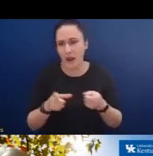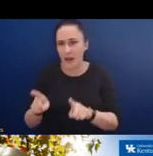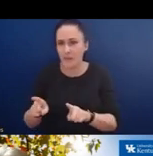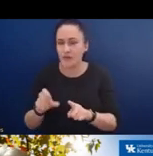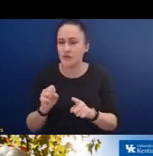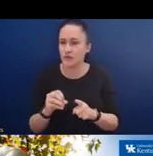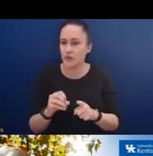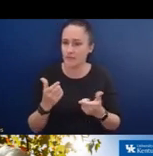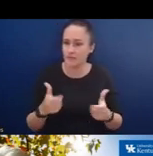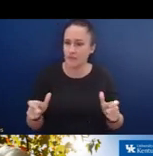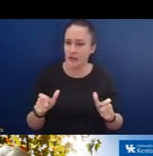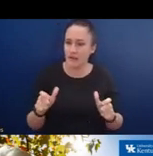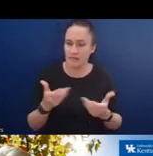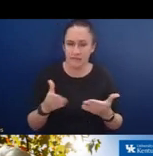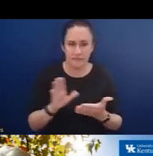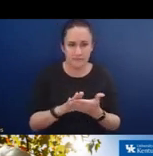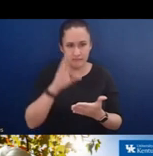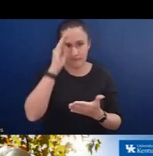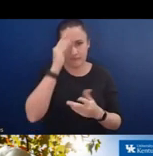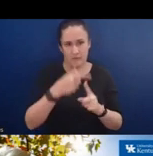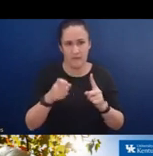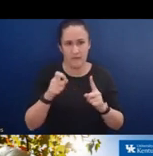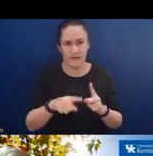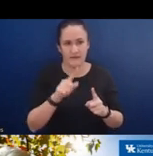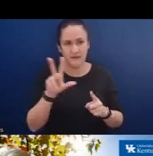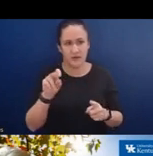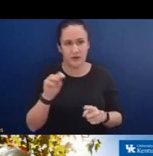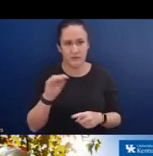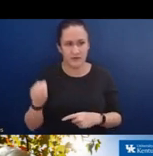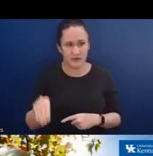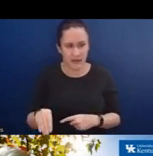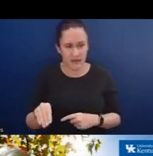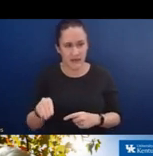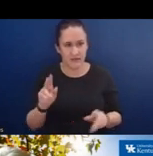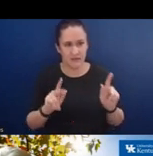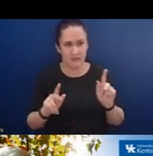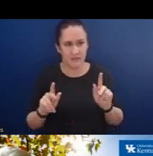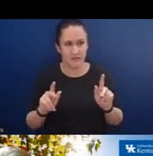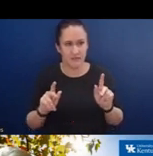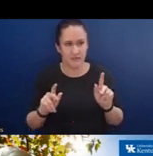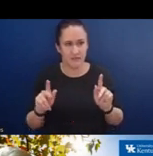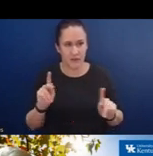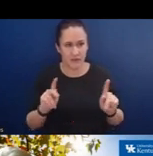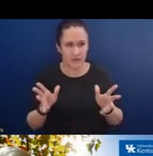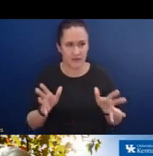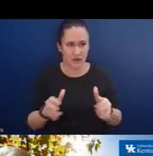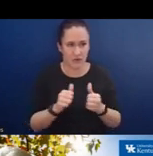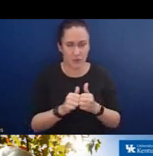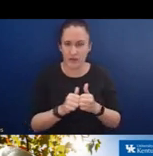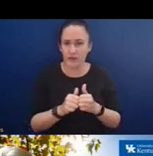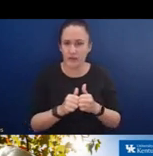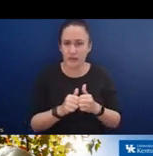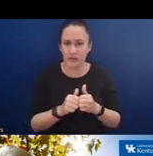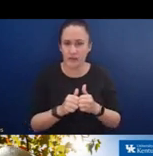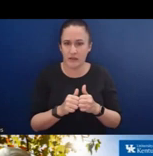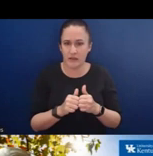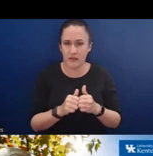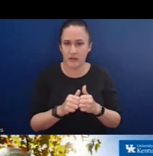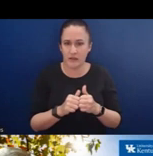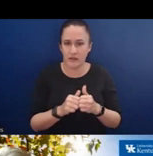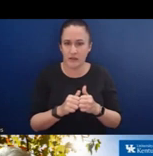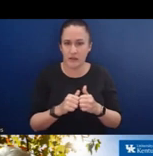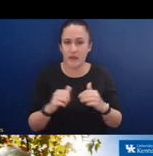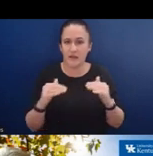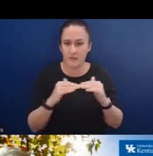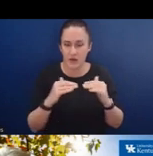for this is that 30% of the people that we spoke with or worked with, not we, the peer recovery coaches worked